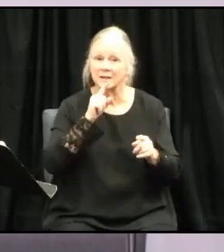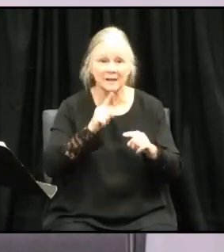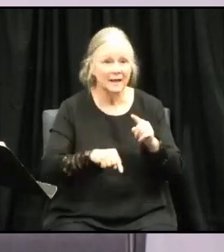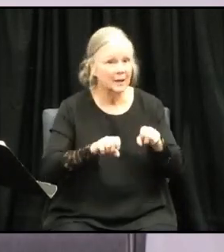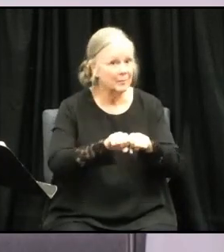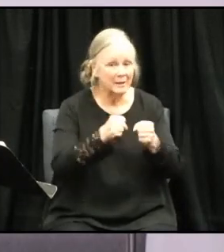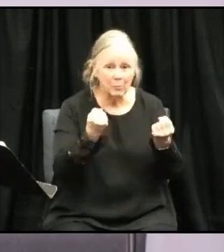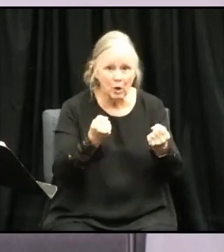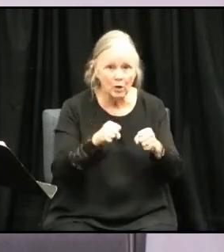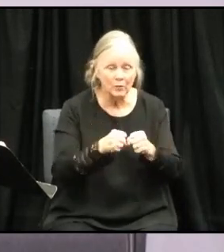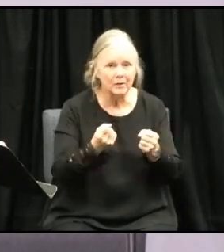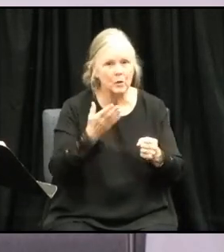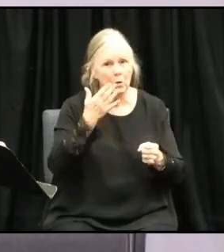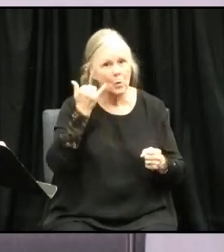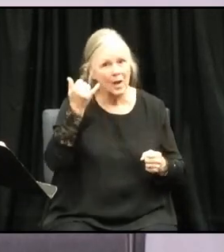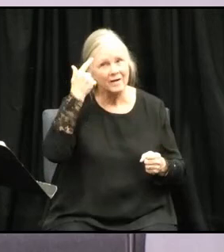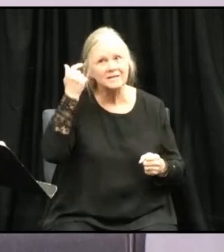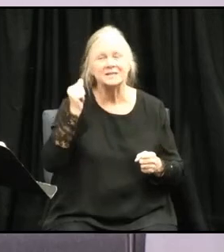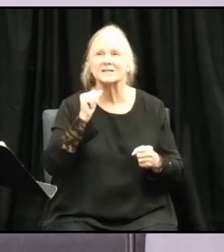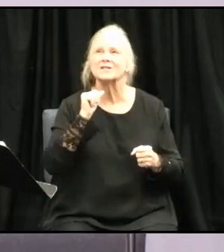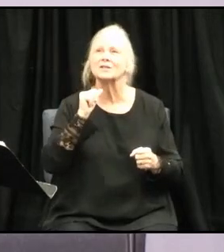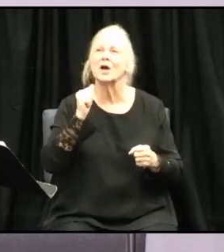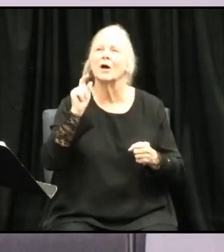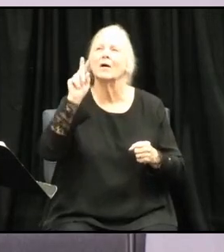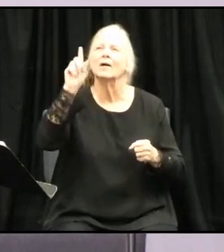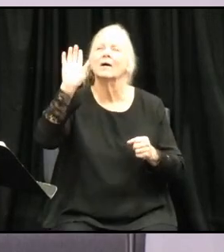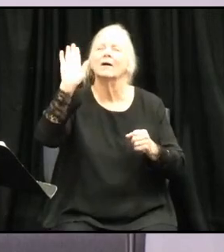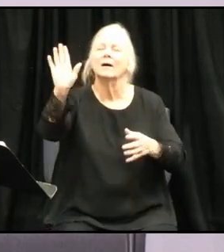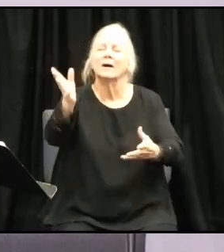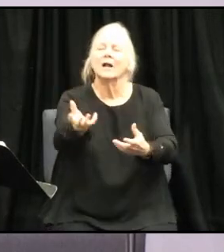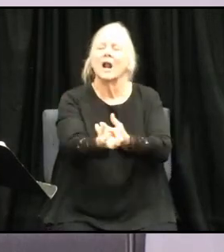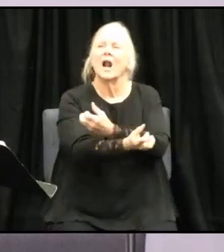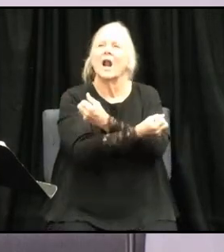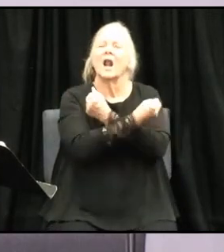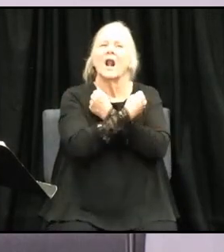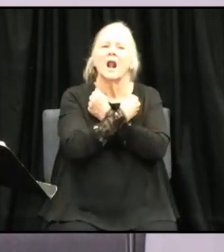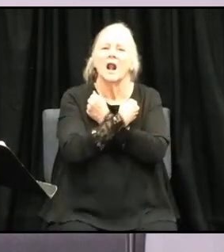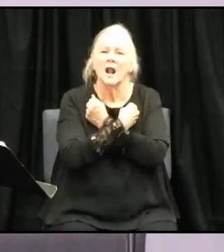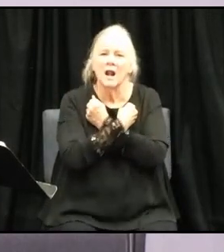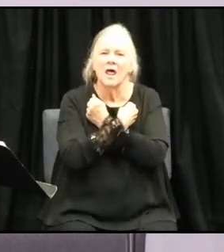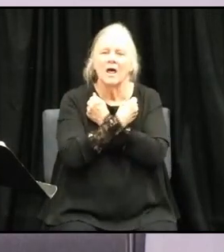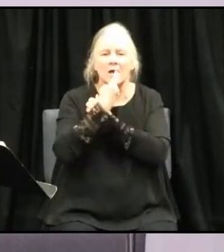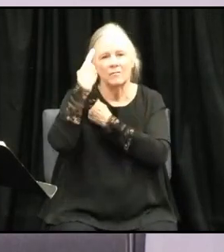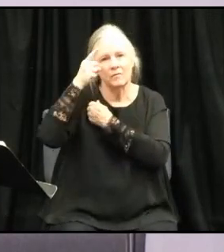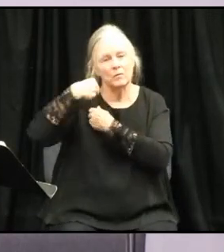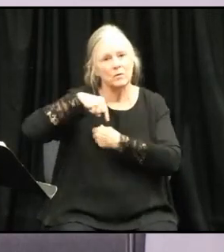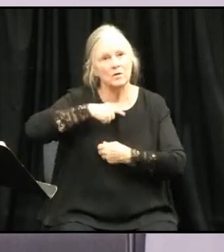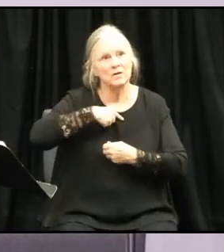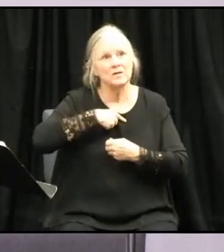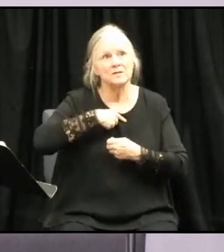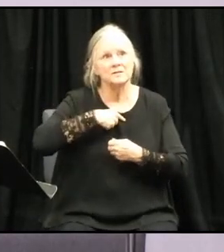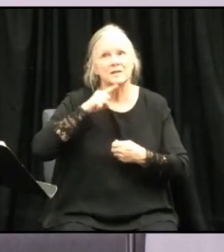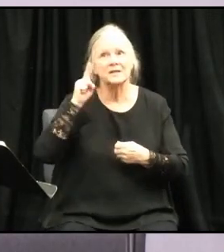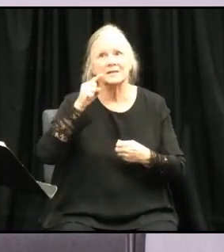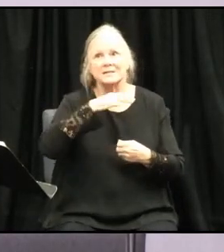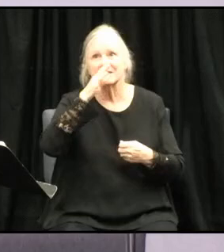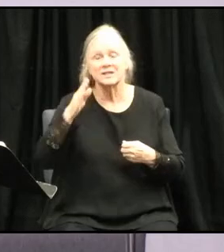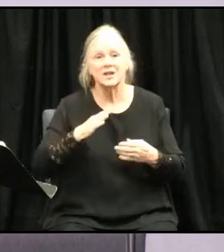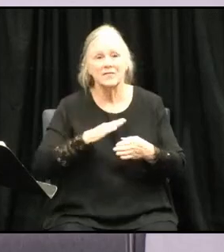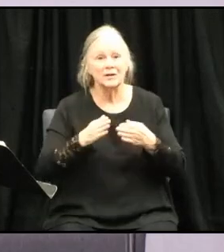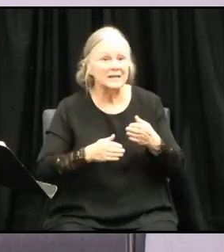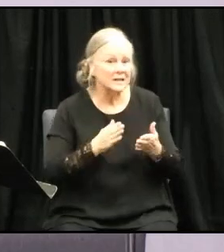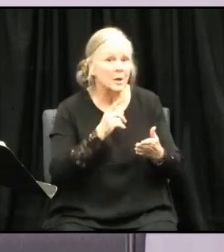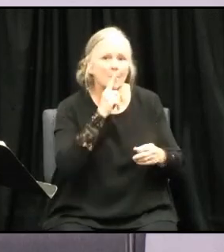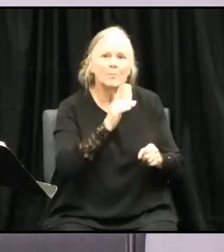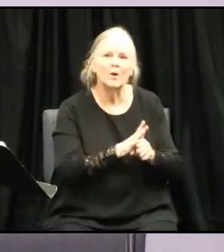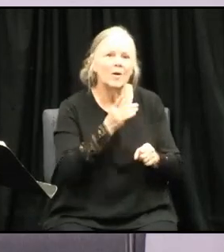His unconditional love for us, and it is filled with His unending promises to us. As Paul